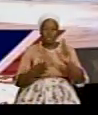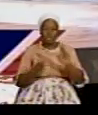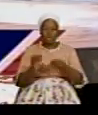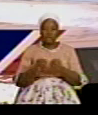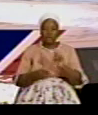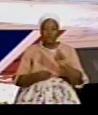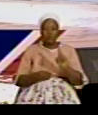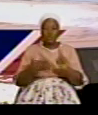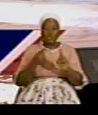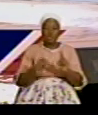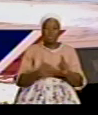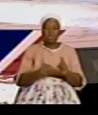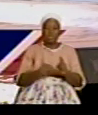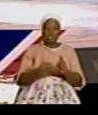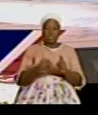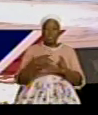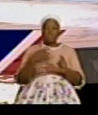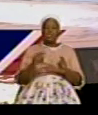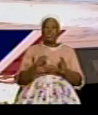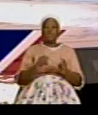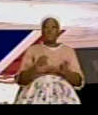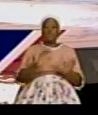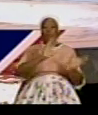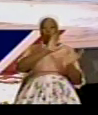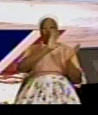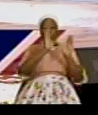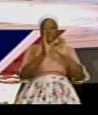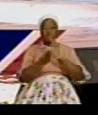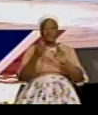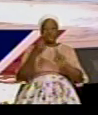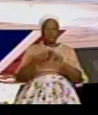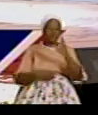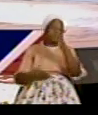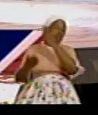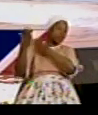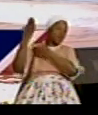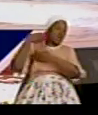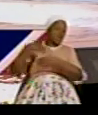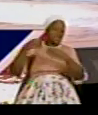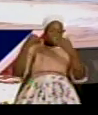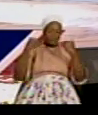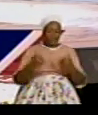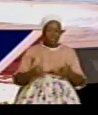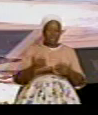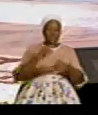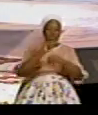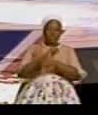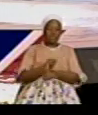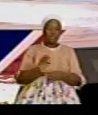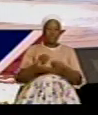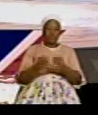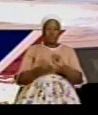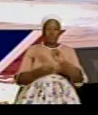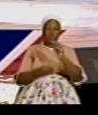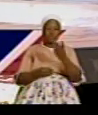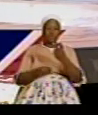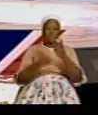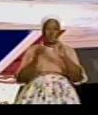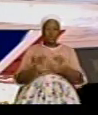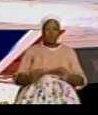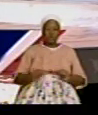from past and present traditions. Number two, total commitment